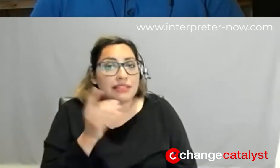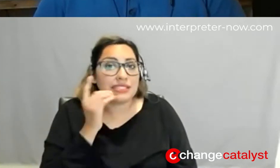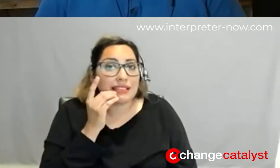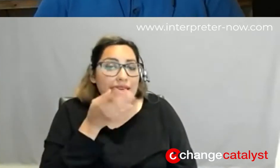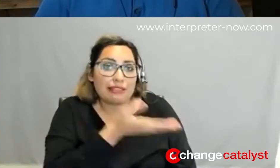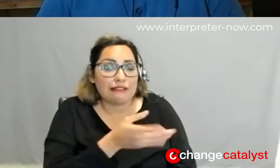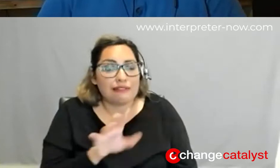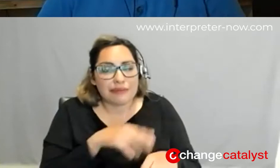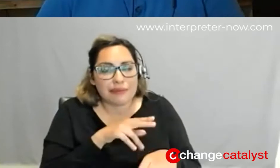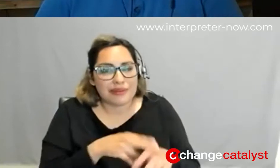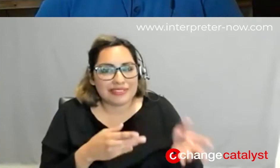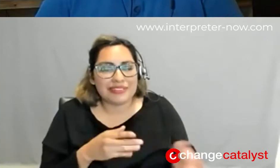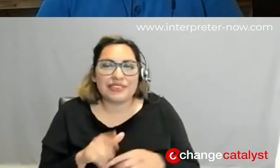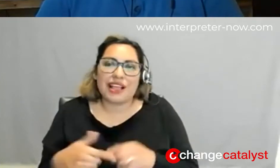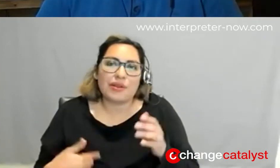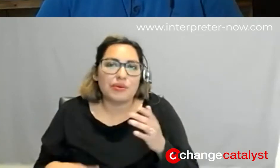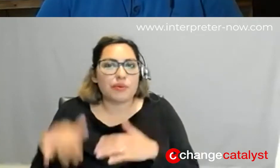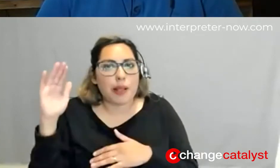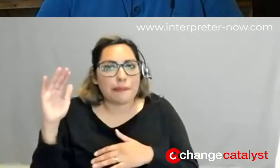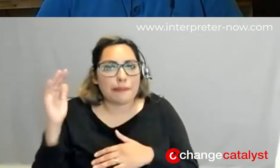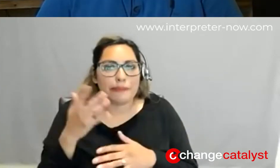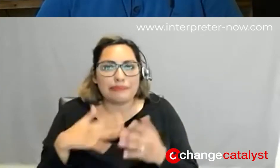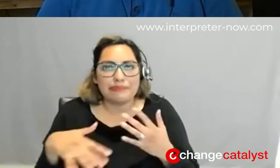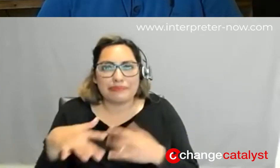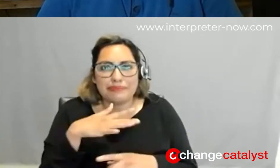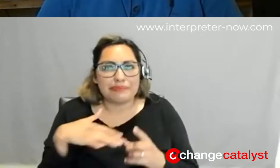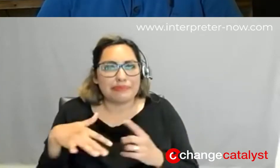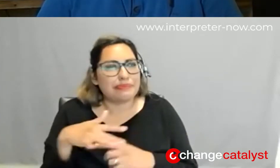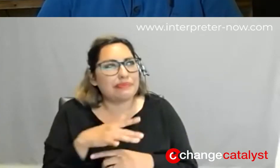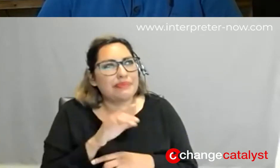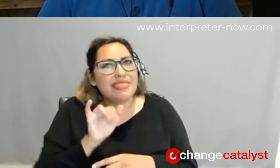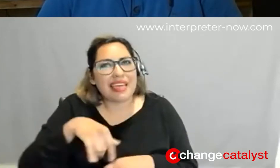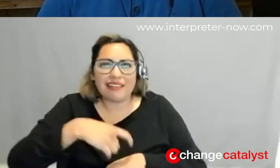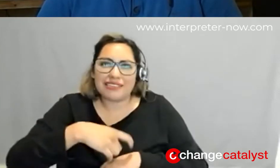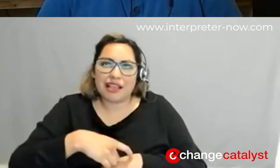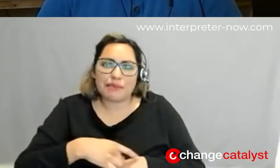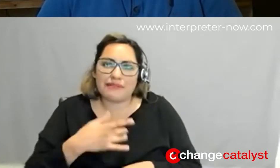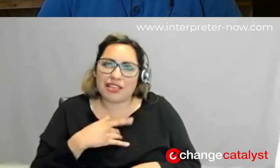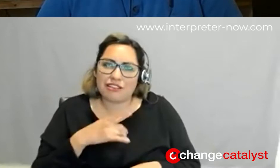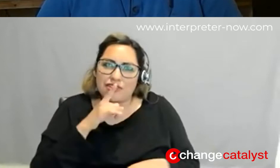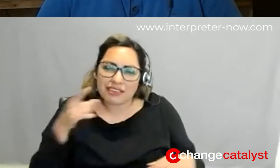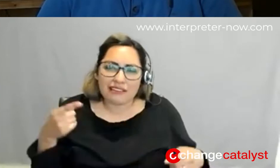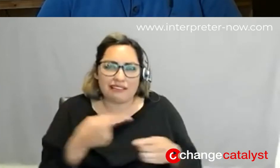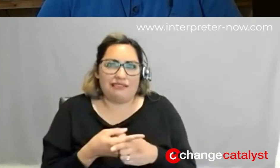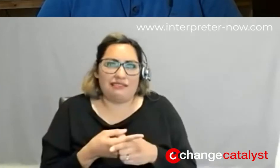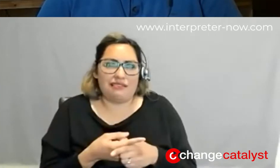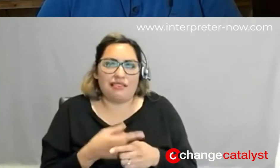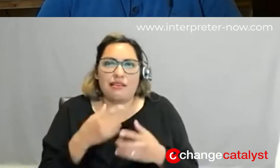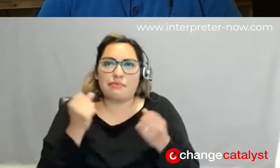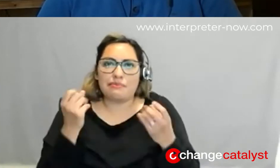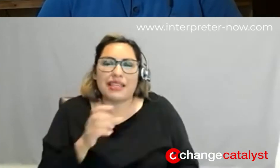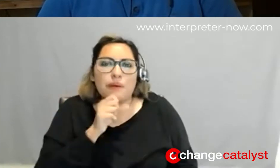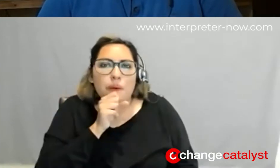up around, at that time, there was a strange juxtaposition of orange fields,